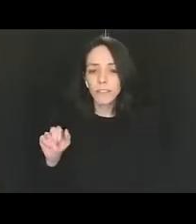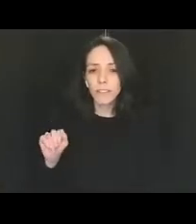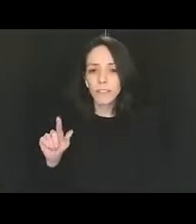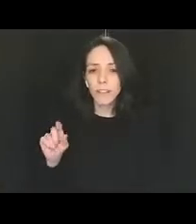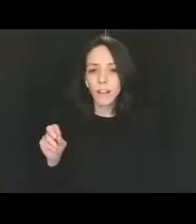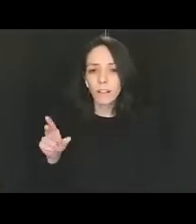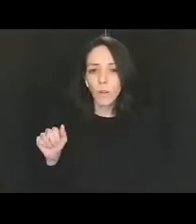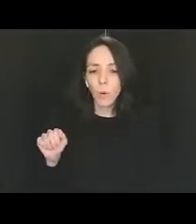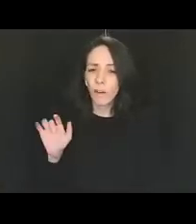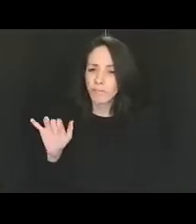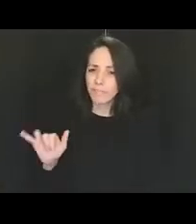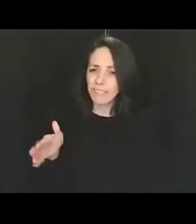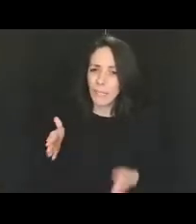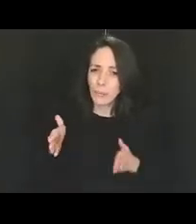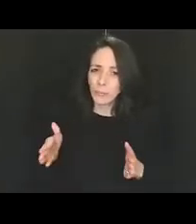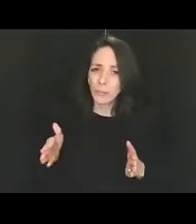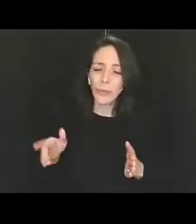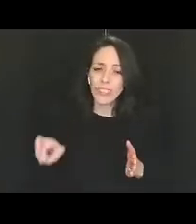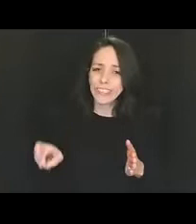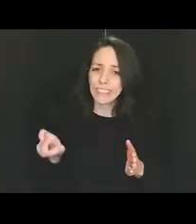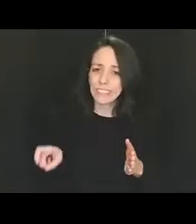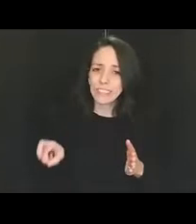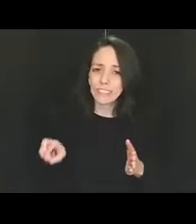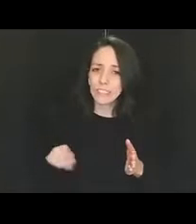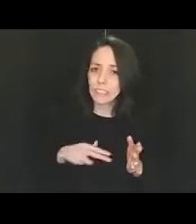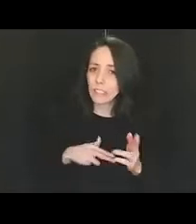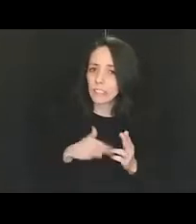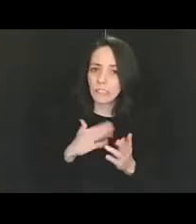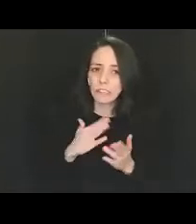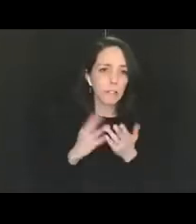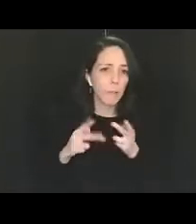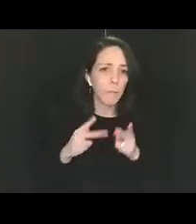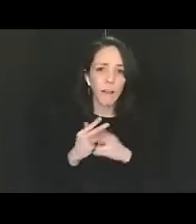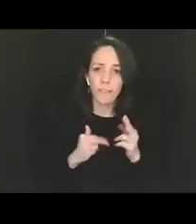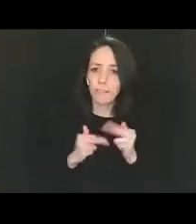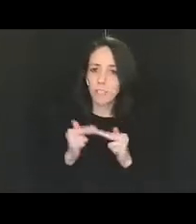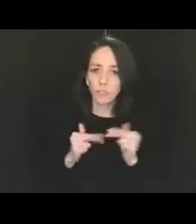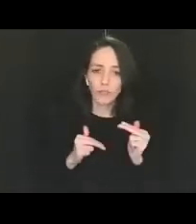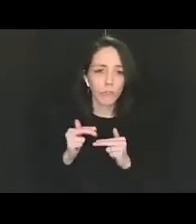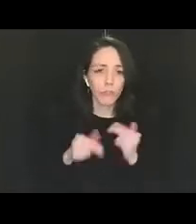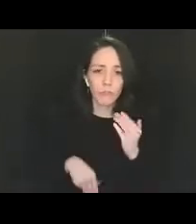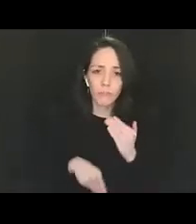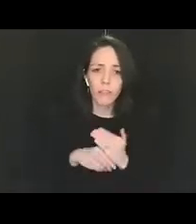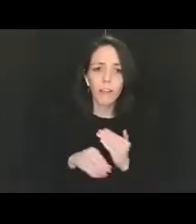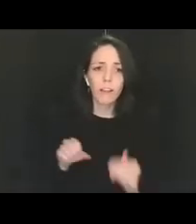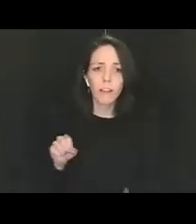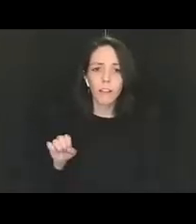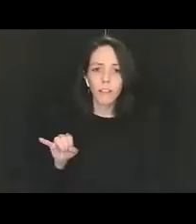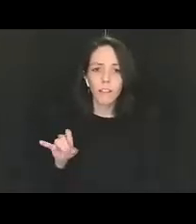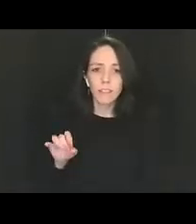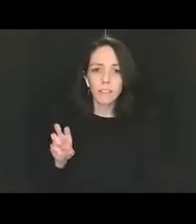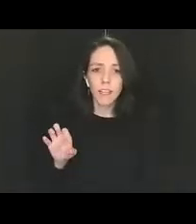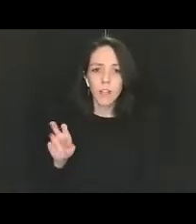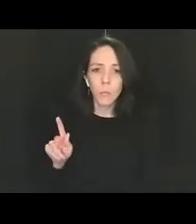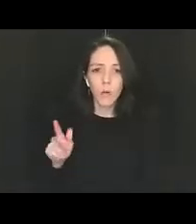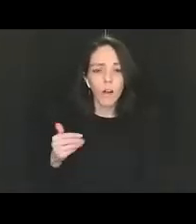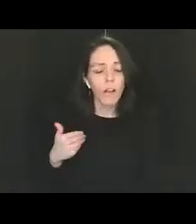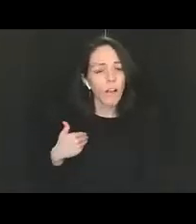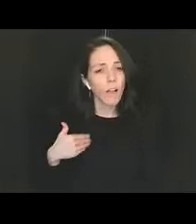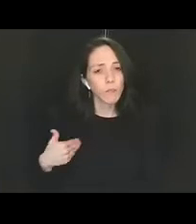needs some kind of construction and sidewalks set up, because there are some steep,